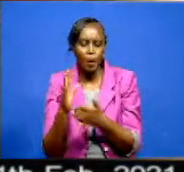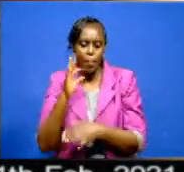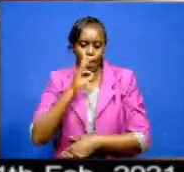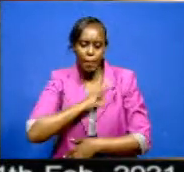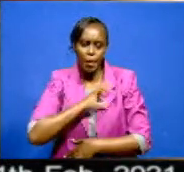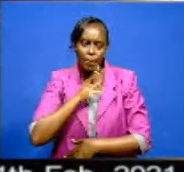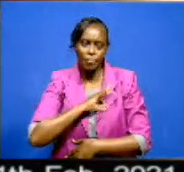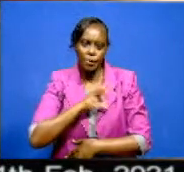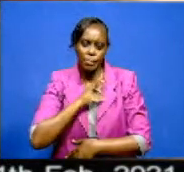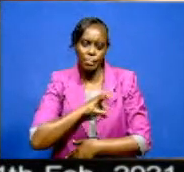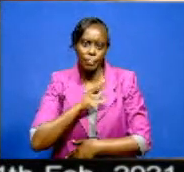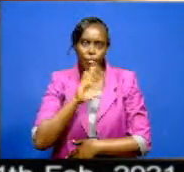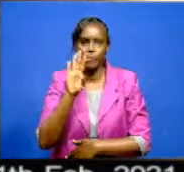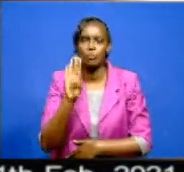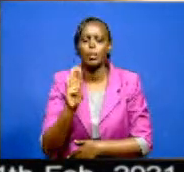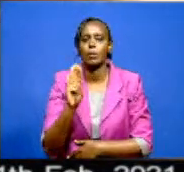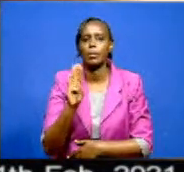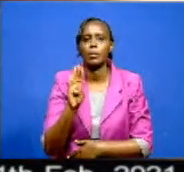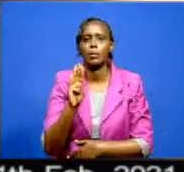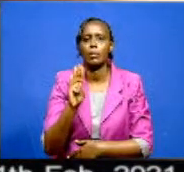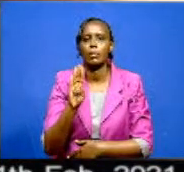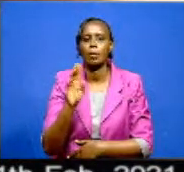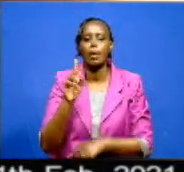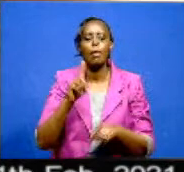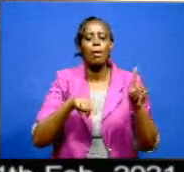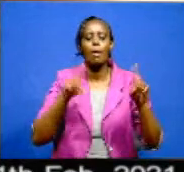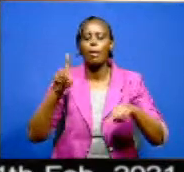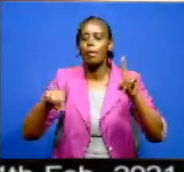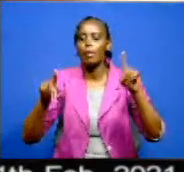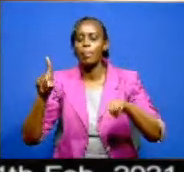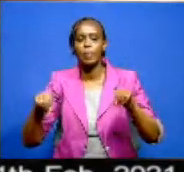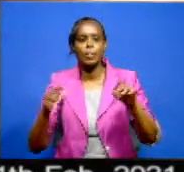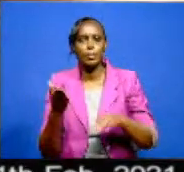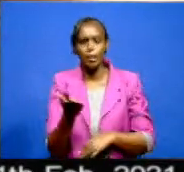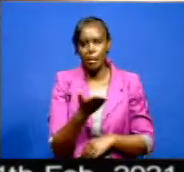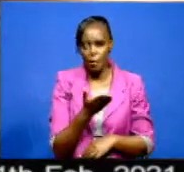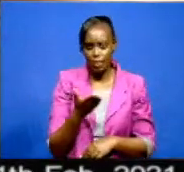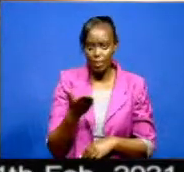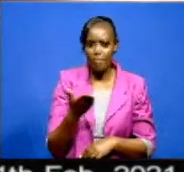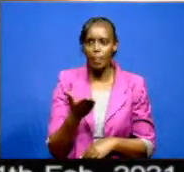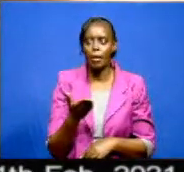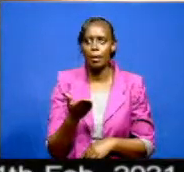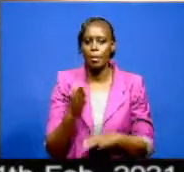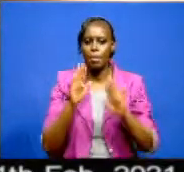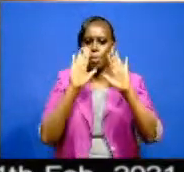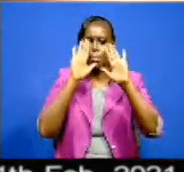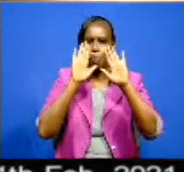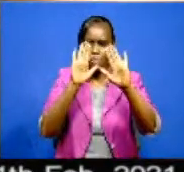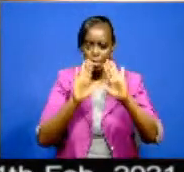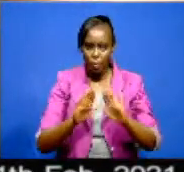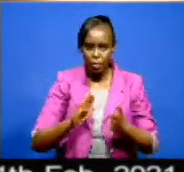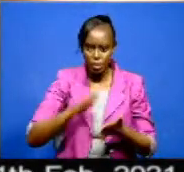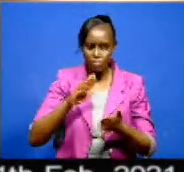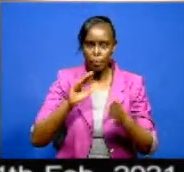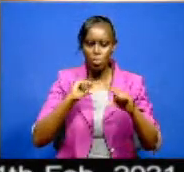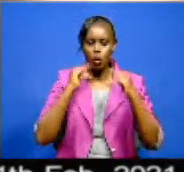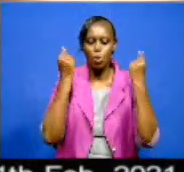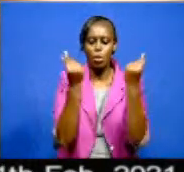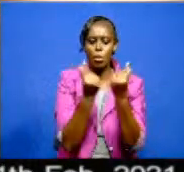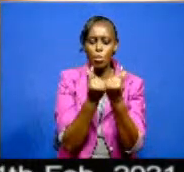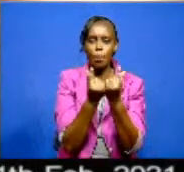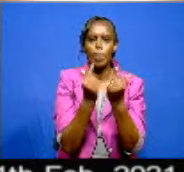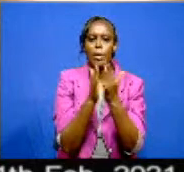benefits. B, biodiversity as assumed enormous importance globally and